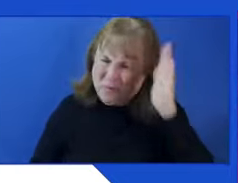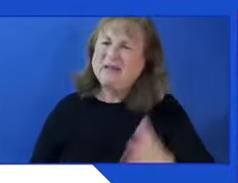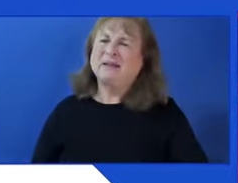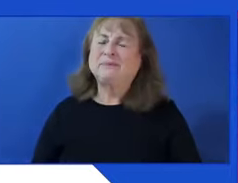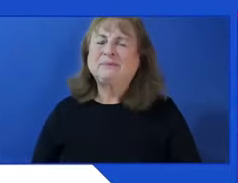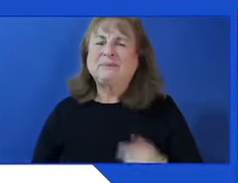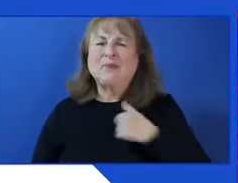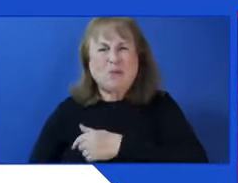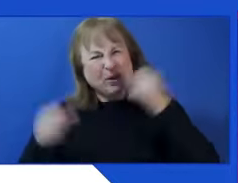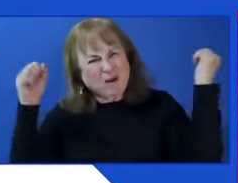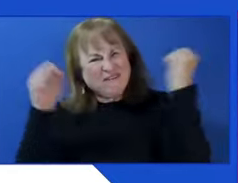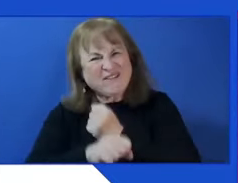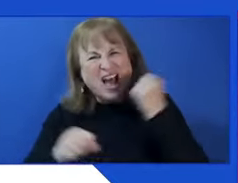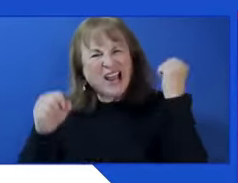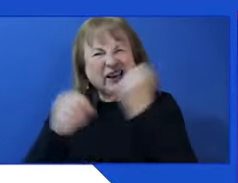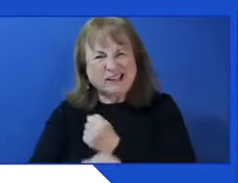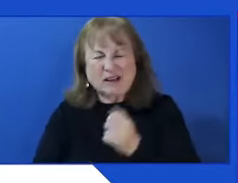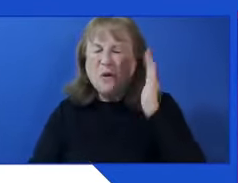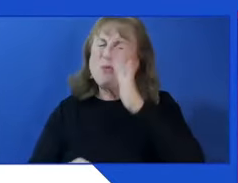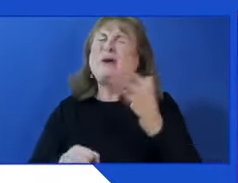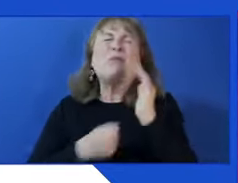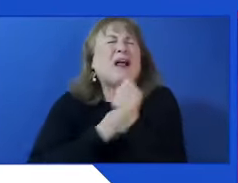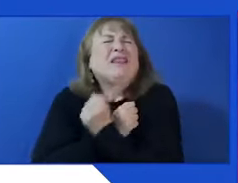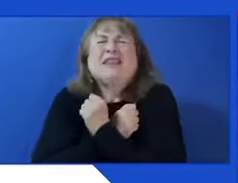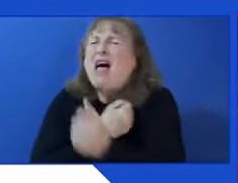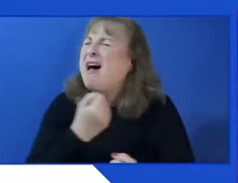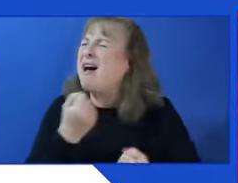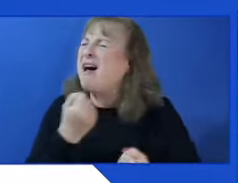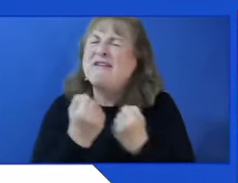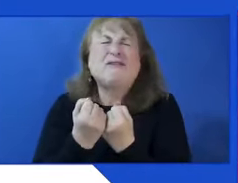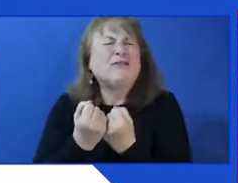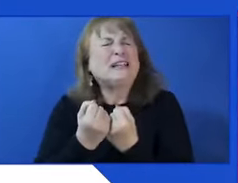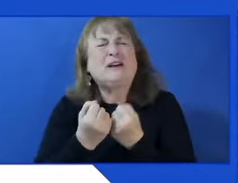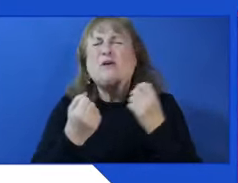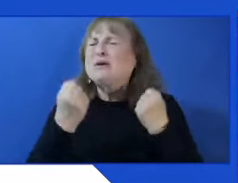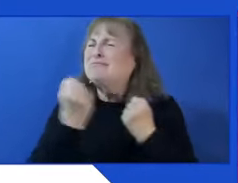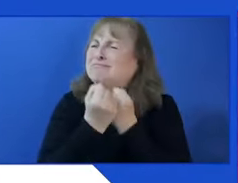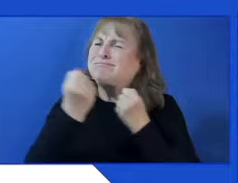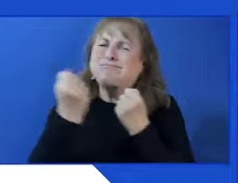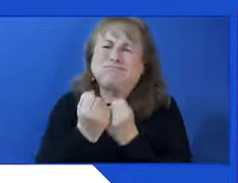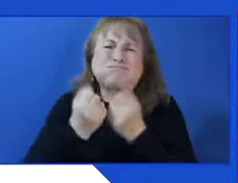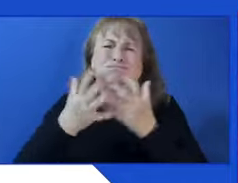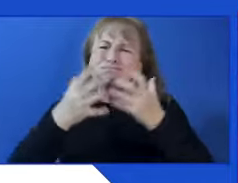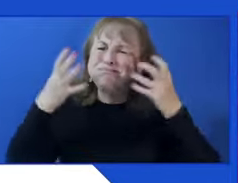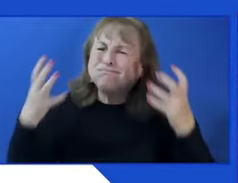will fight and we will love ferociously.